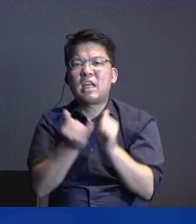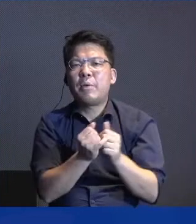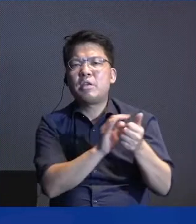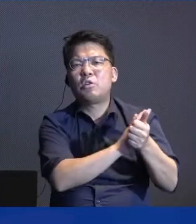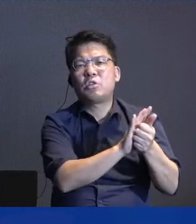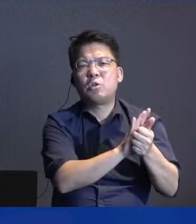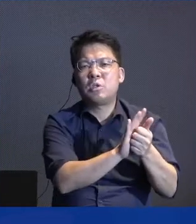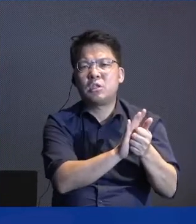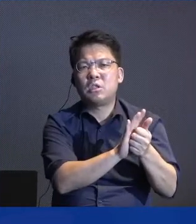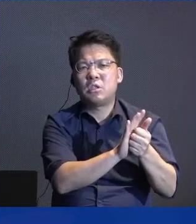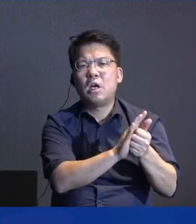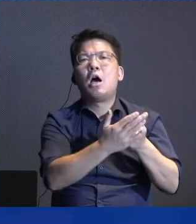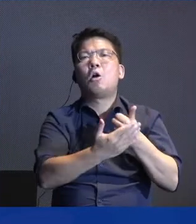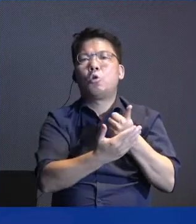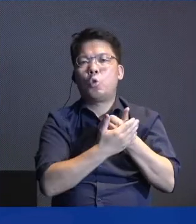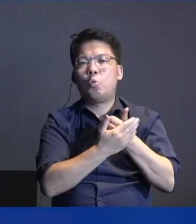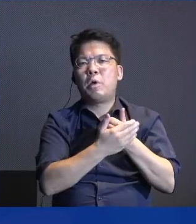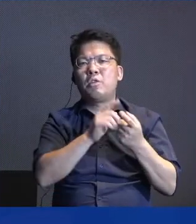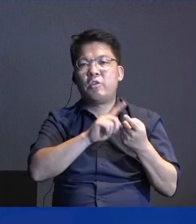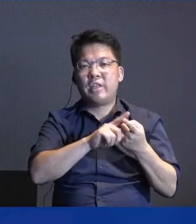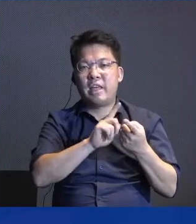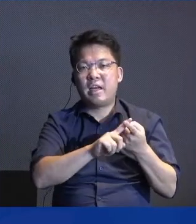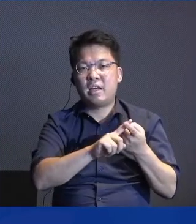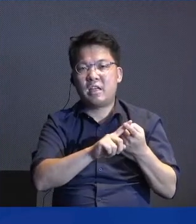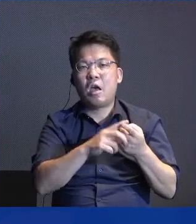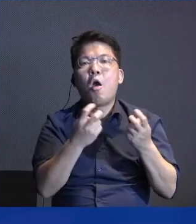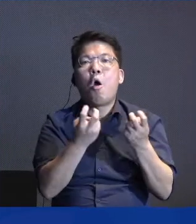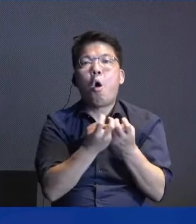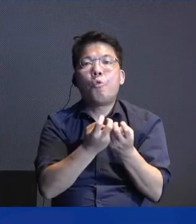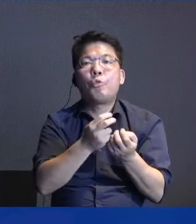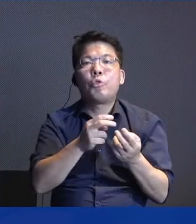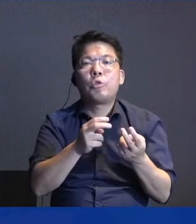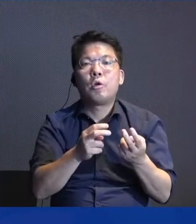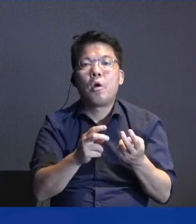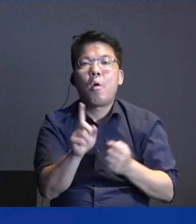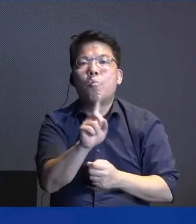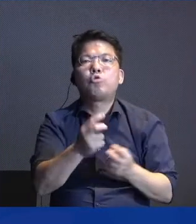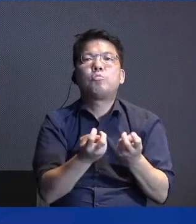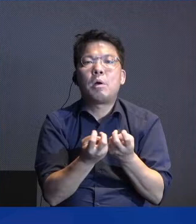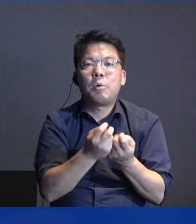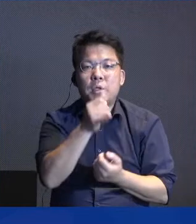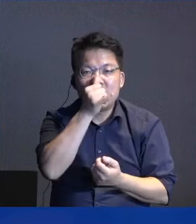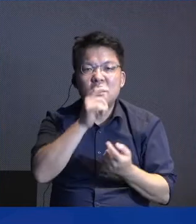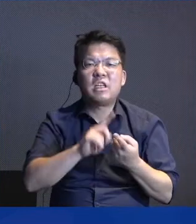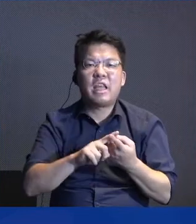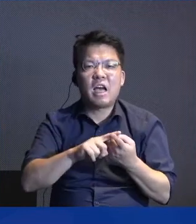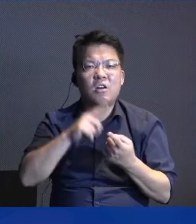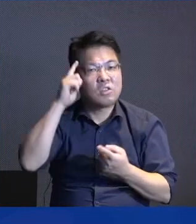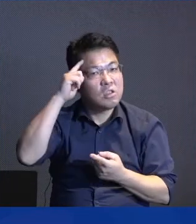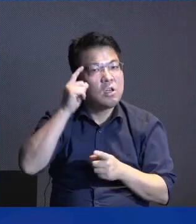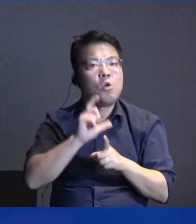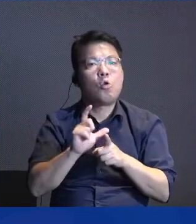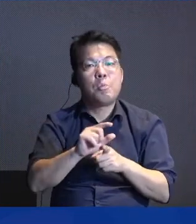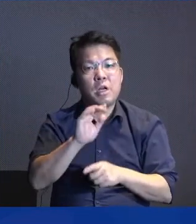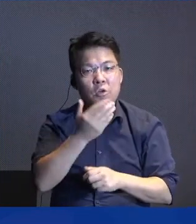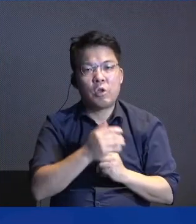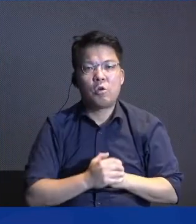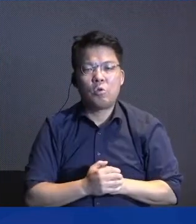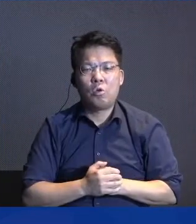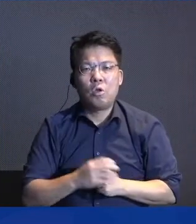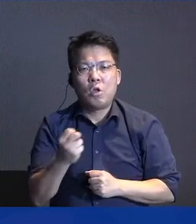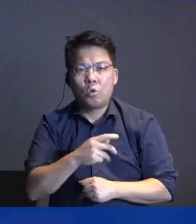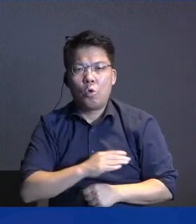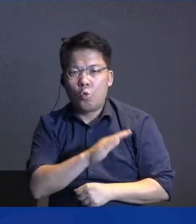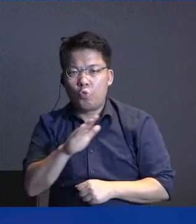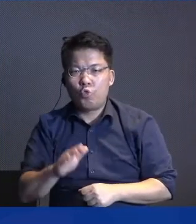also importantly, we are to better promote and empower awareness of the potentially